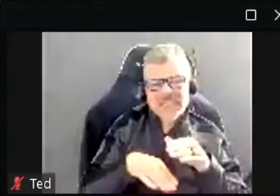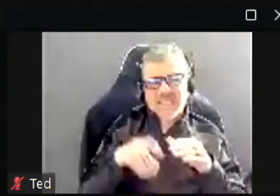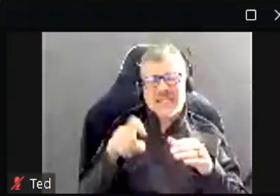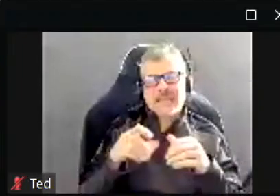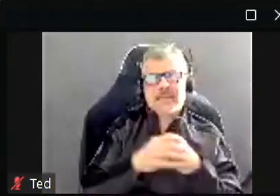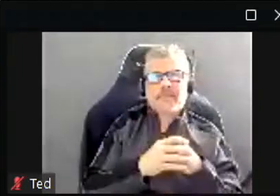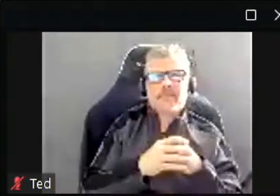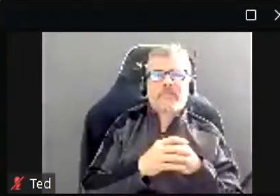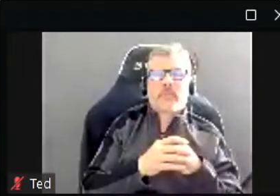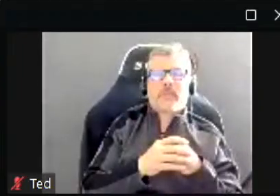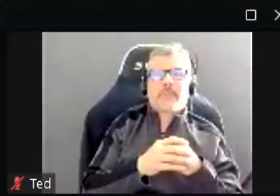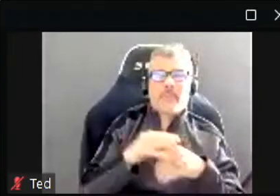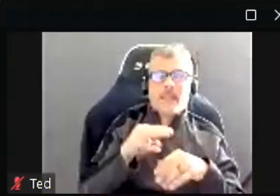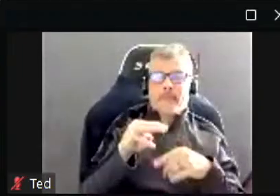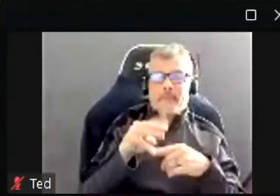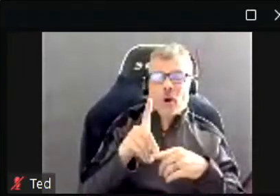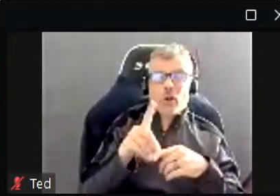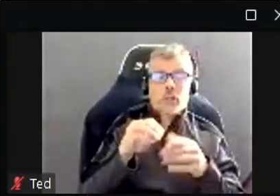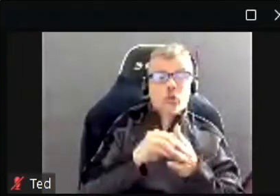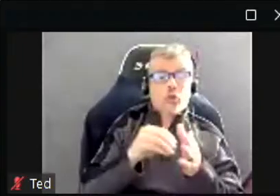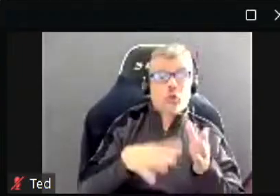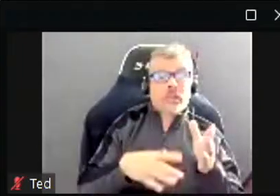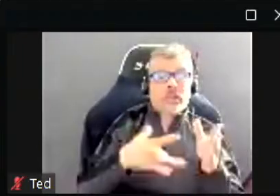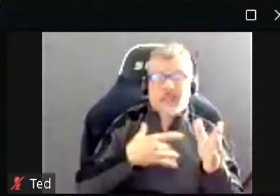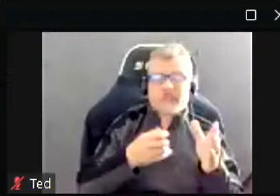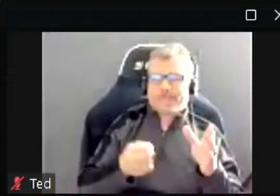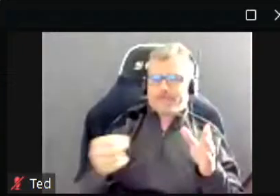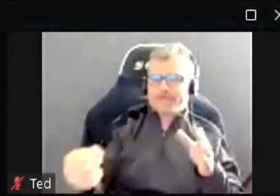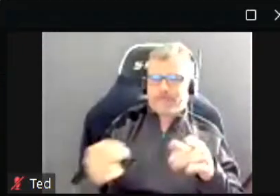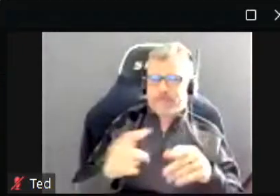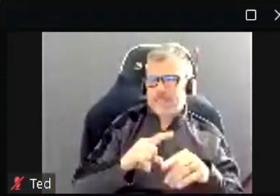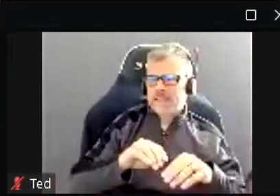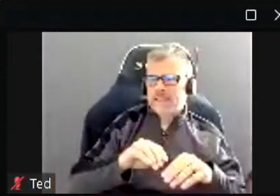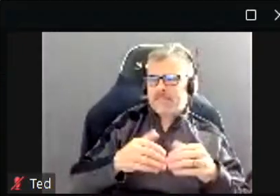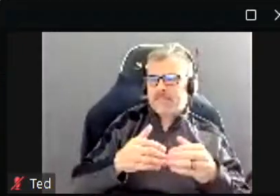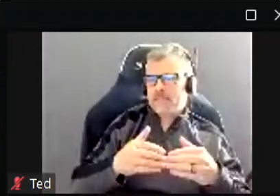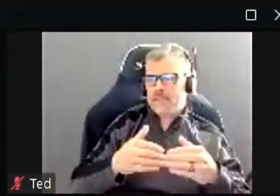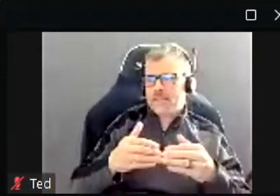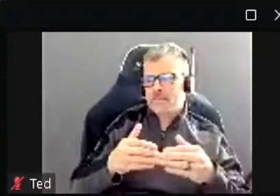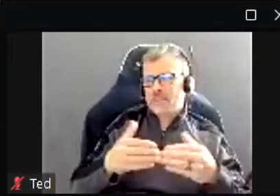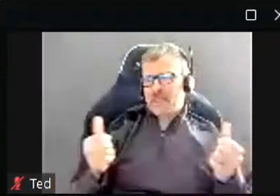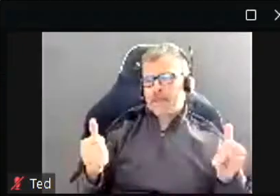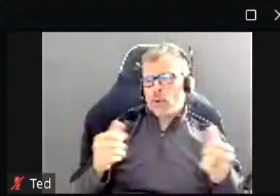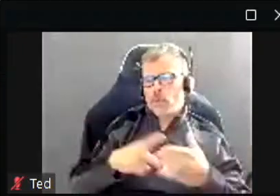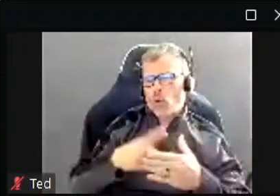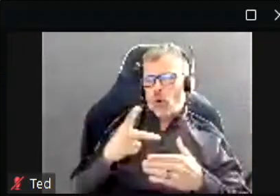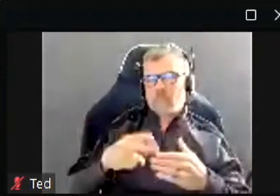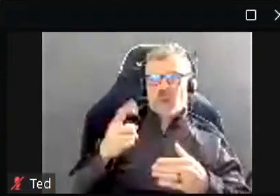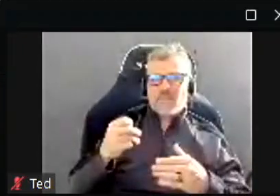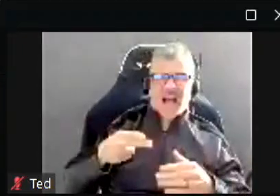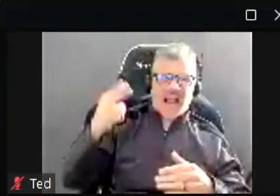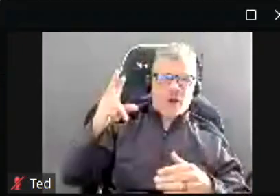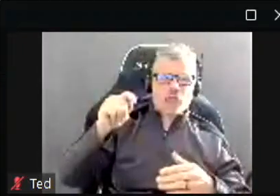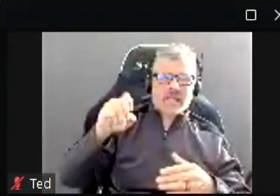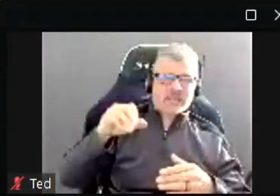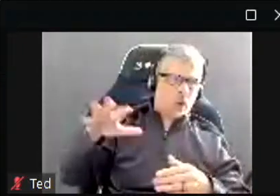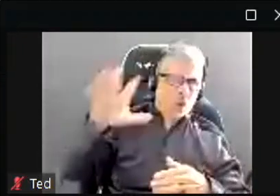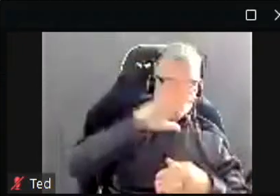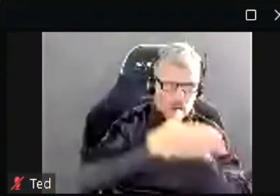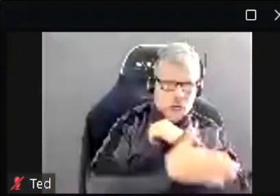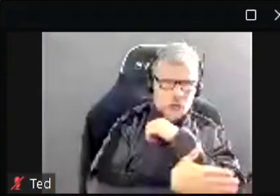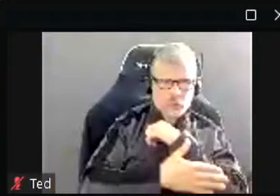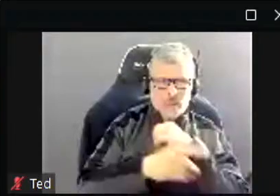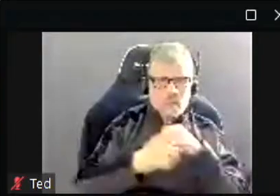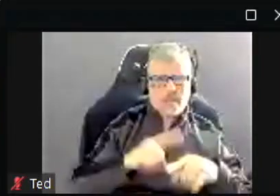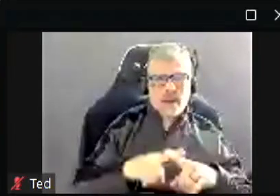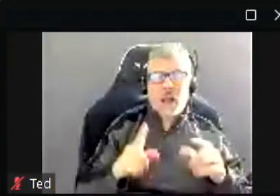Maryland puts kids with disabilities into separate school programs at one of the highest rates in the country, the reality is that most kids